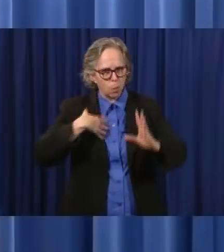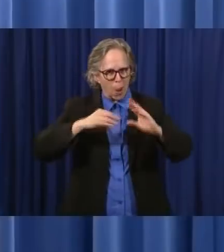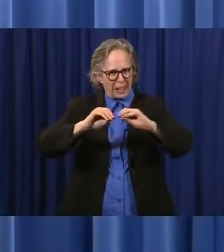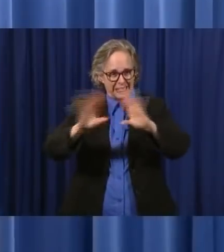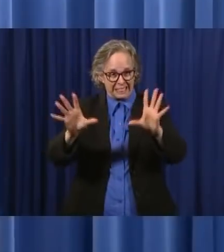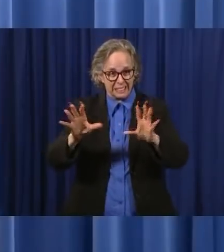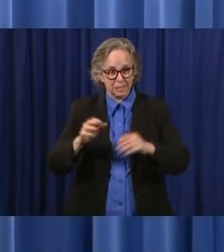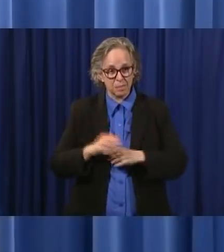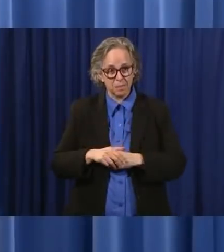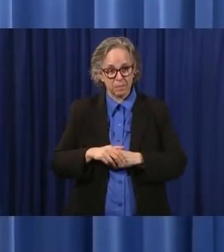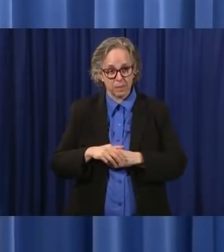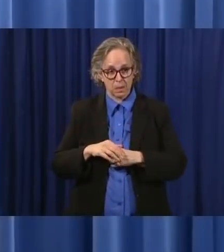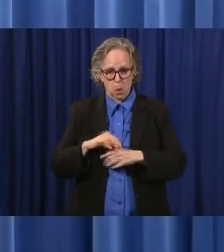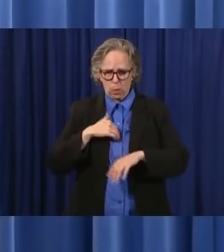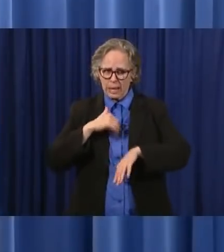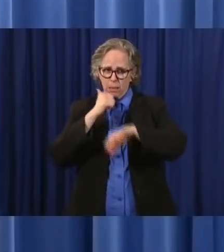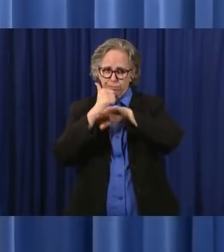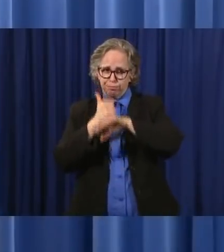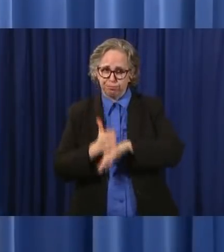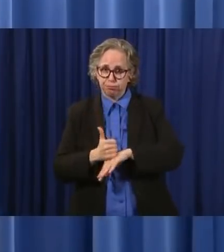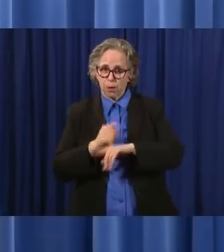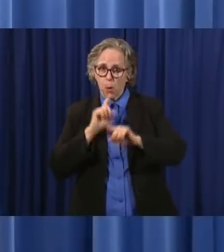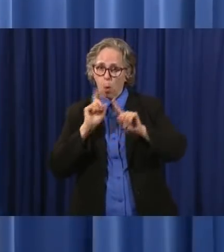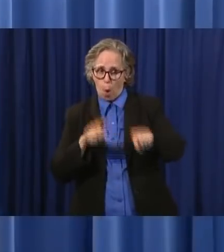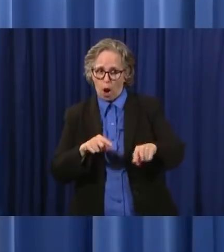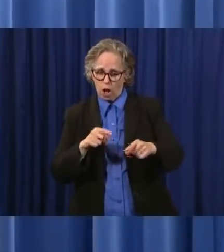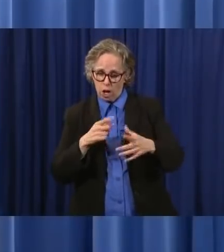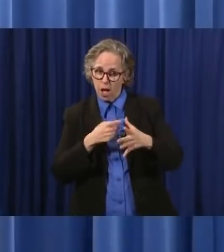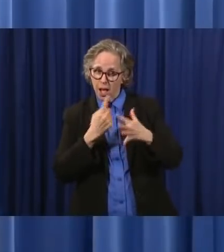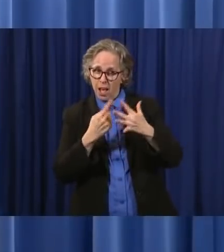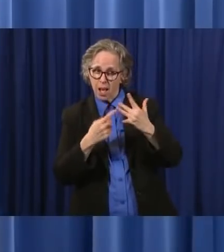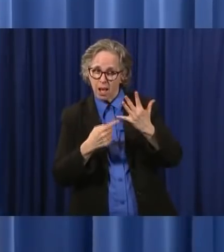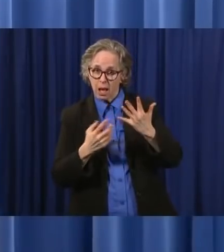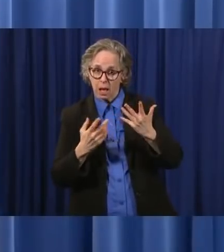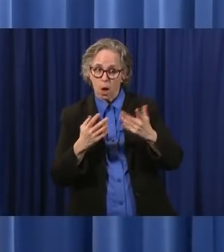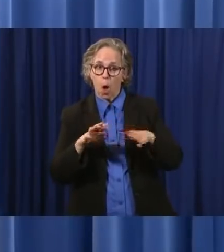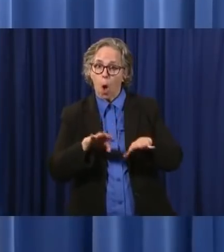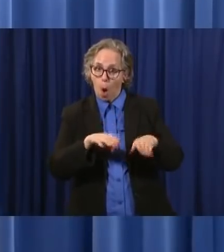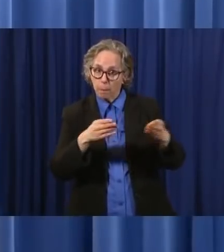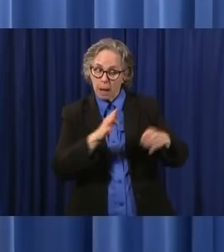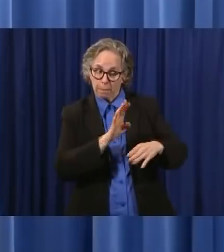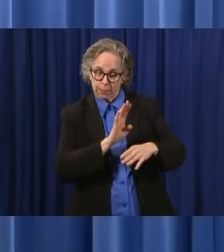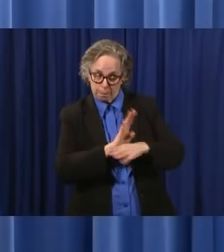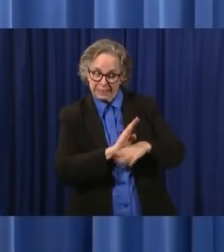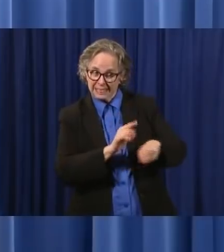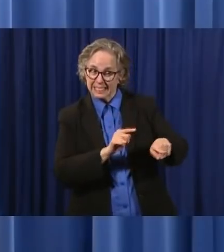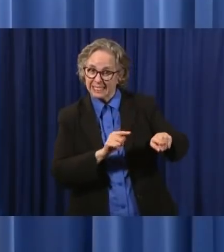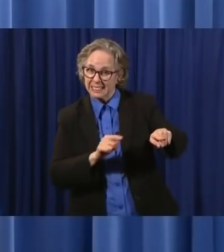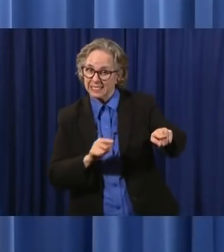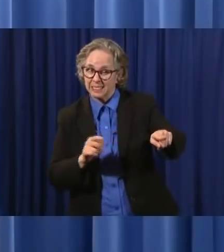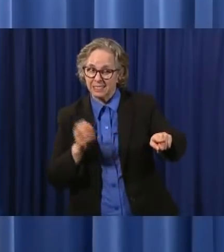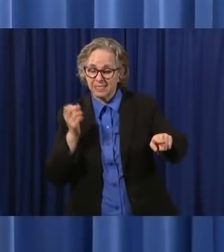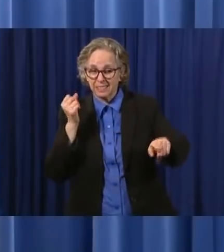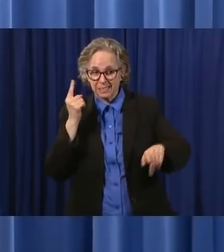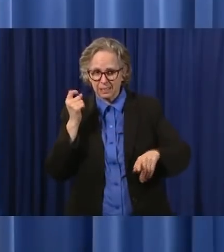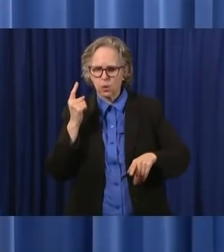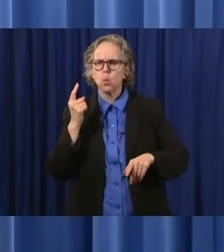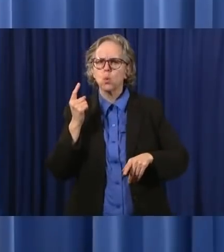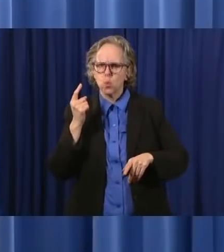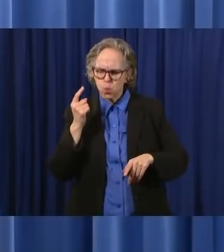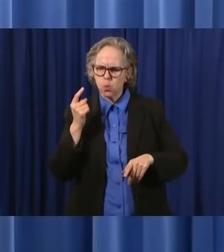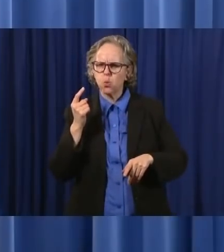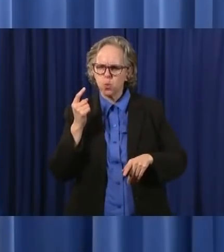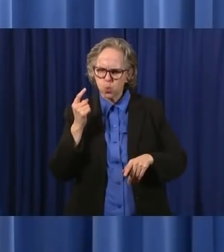additional orders and opening things up, that we need to, rewrite